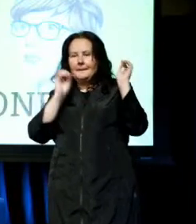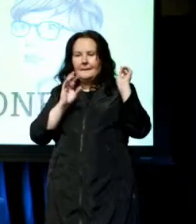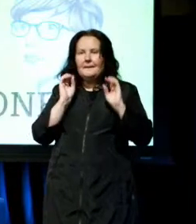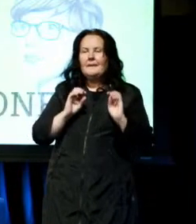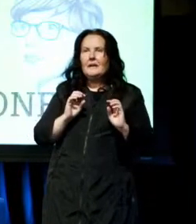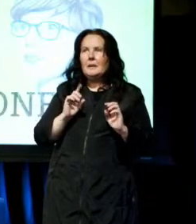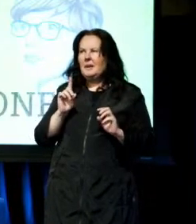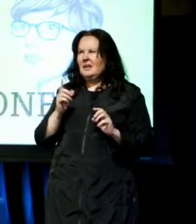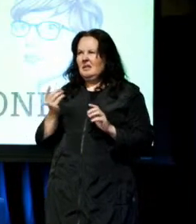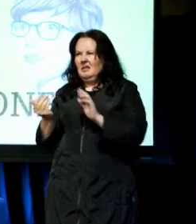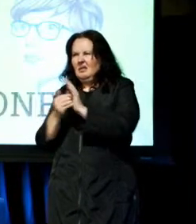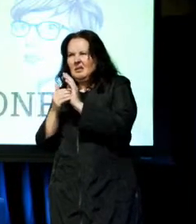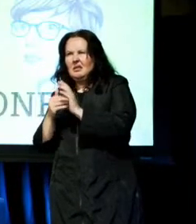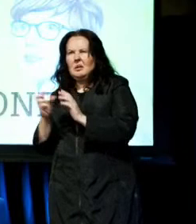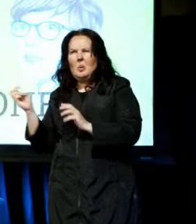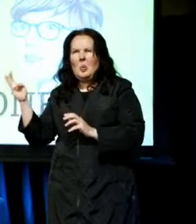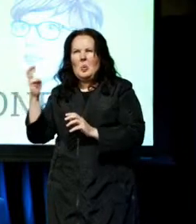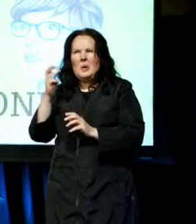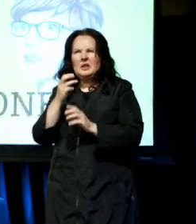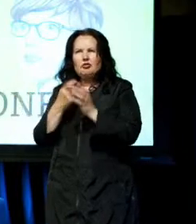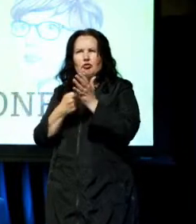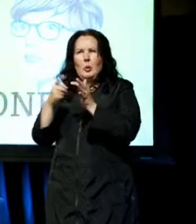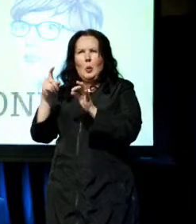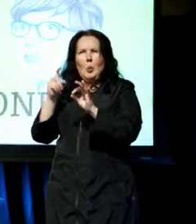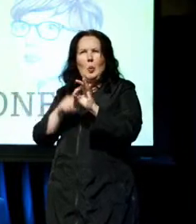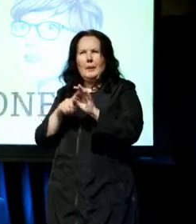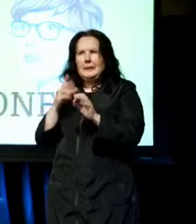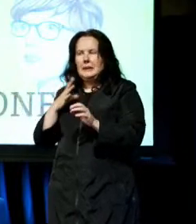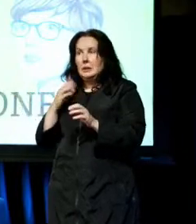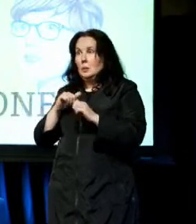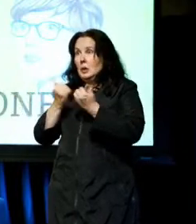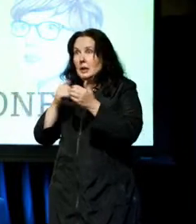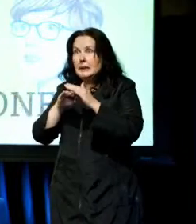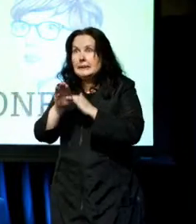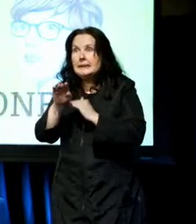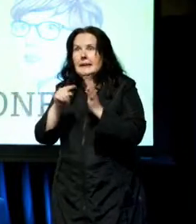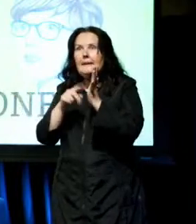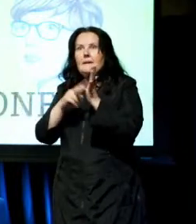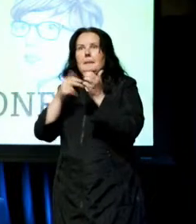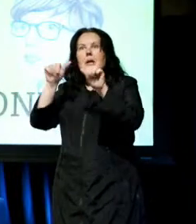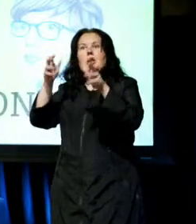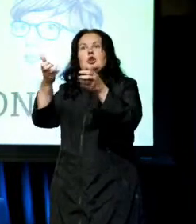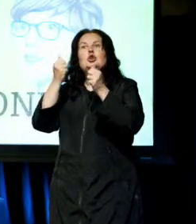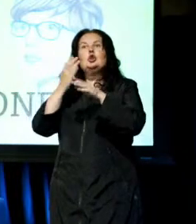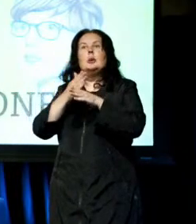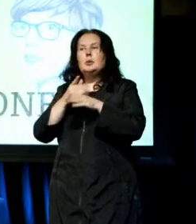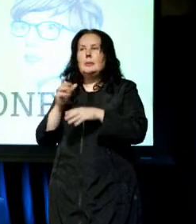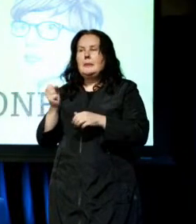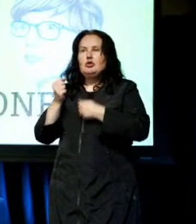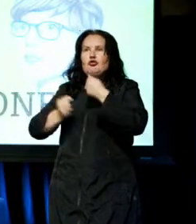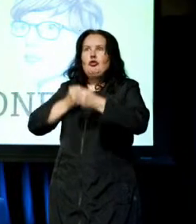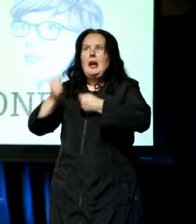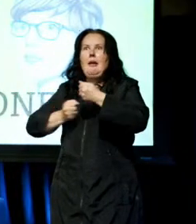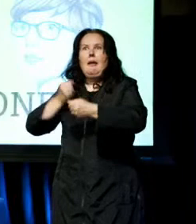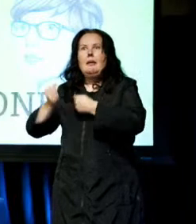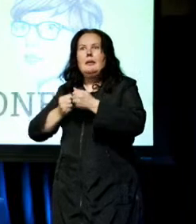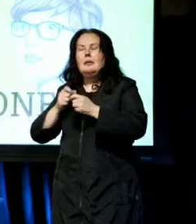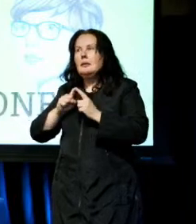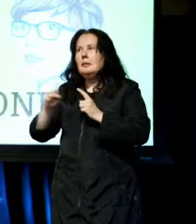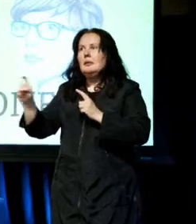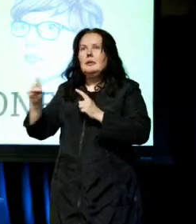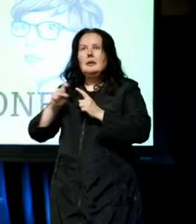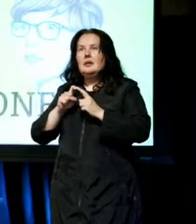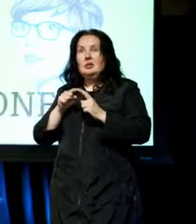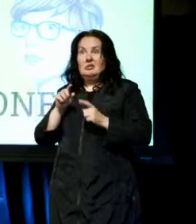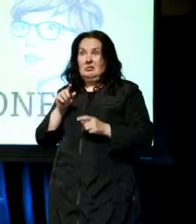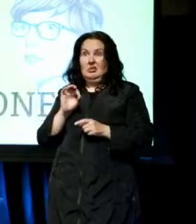weird requirements that, you know, if you want to break into TV, you have to be like a runner, which even if you're not literally running,